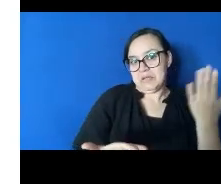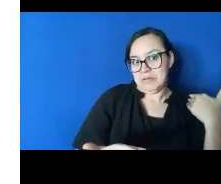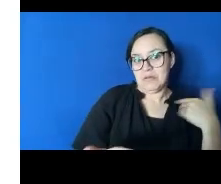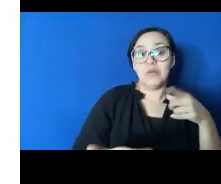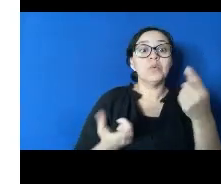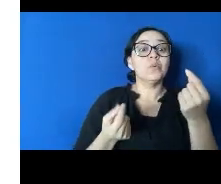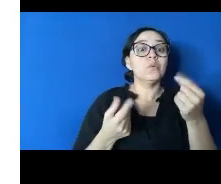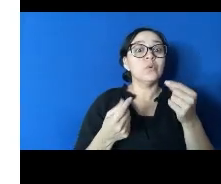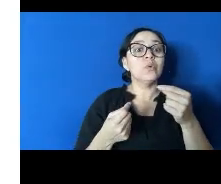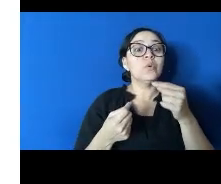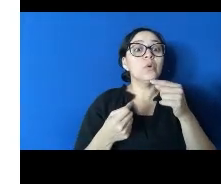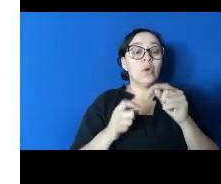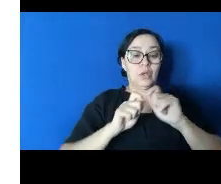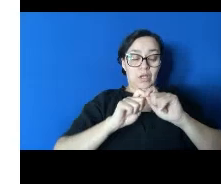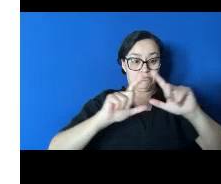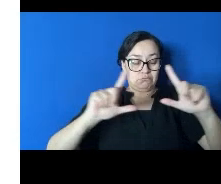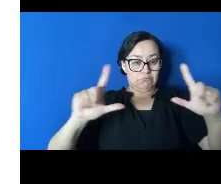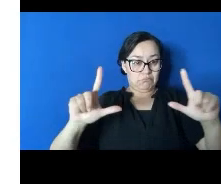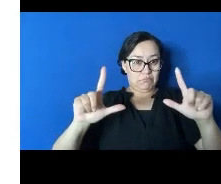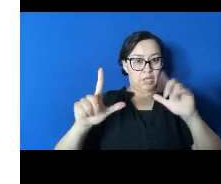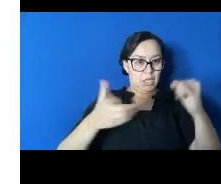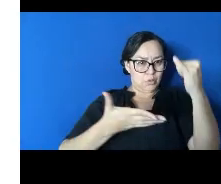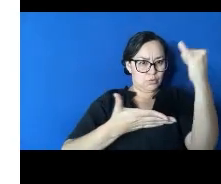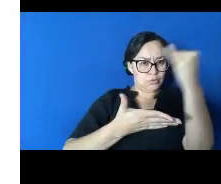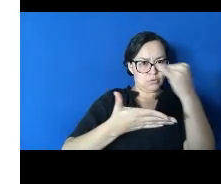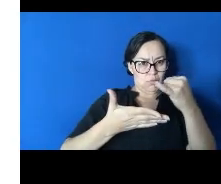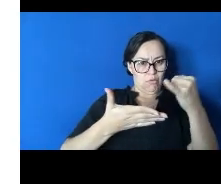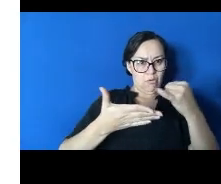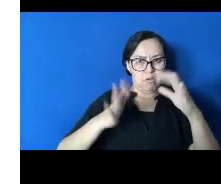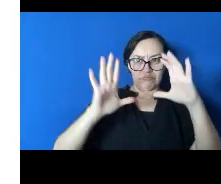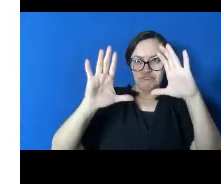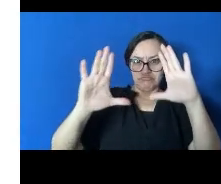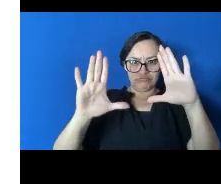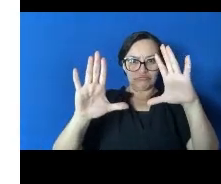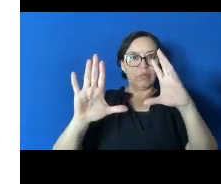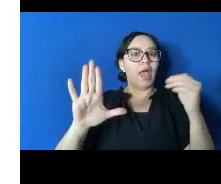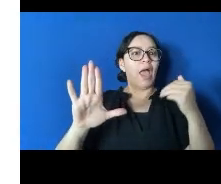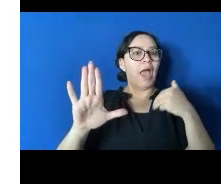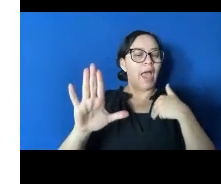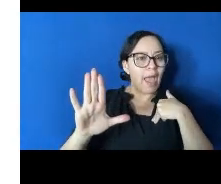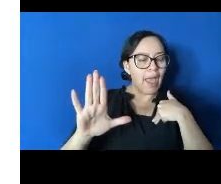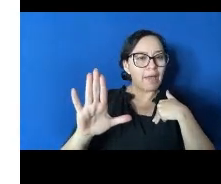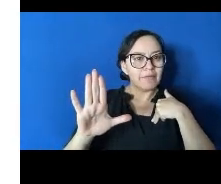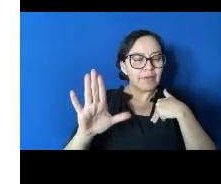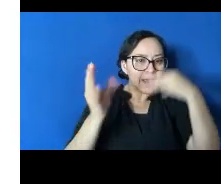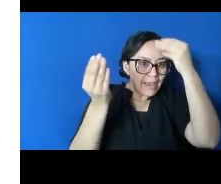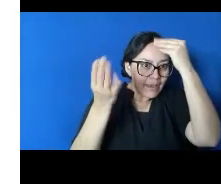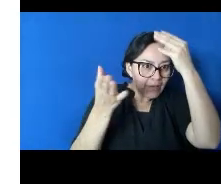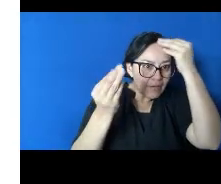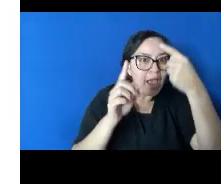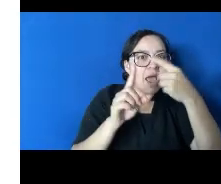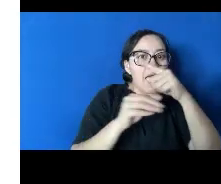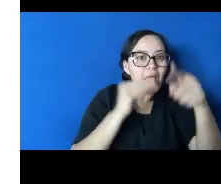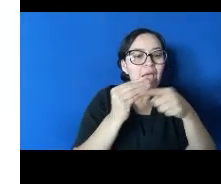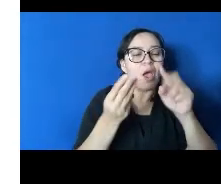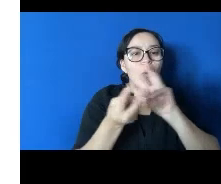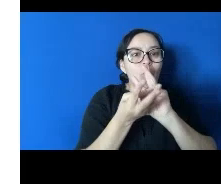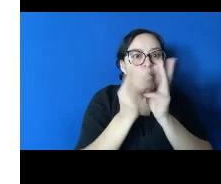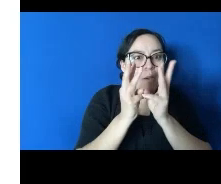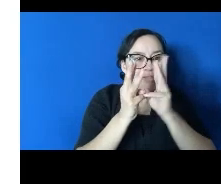tool that allows dibujar un users polígono y recibir un to informe draw a polygon rápido and receive de diferentes características a report of ambientales y different social del clima.